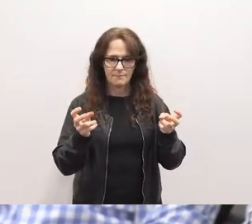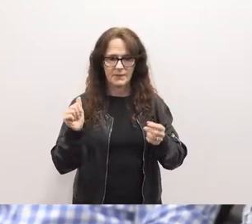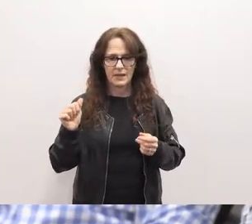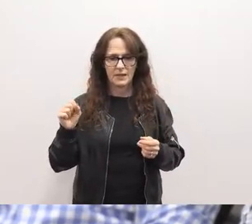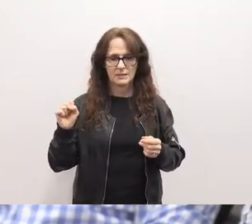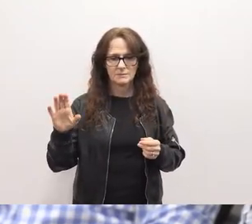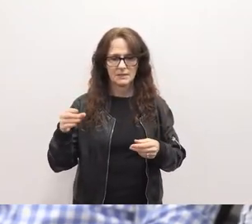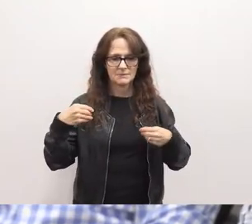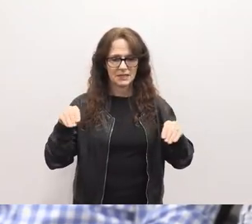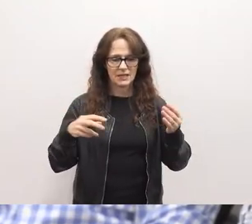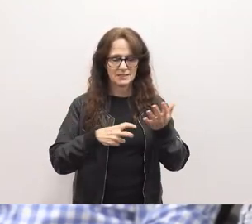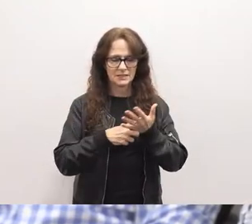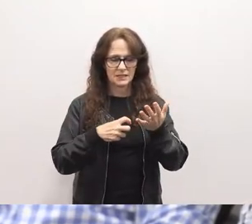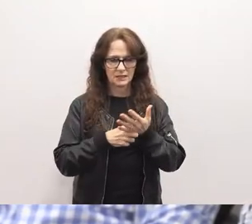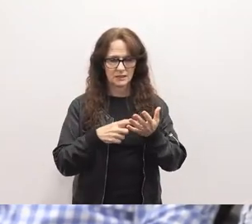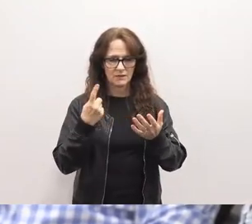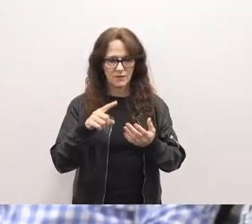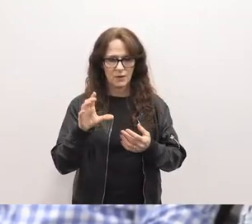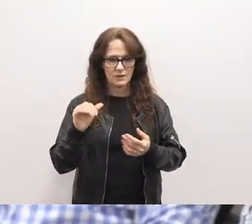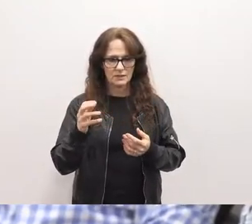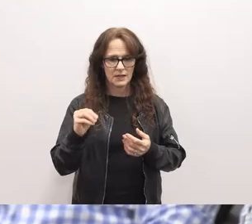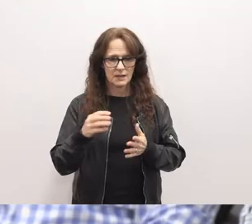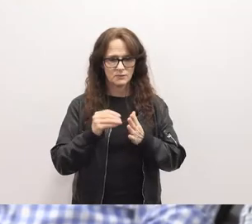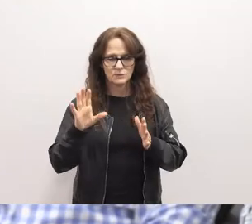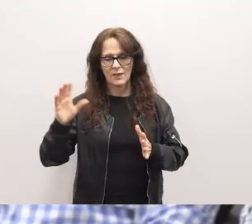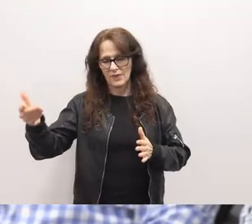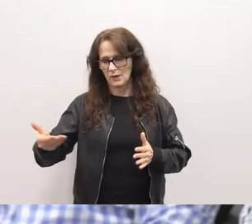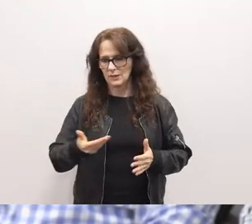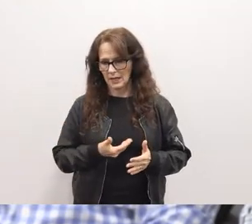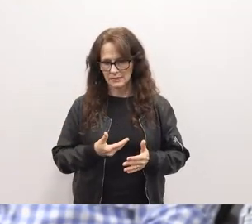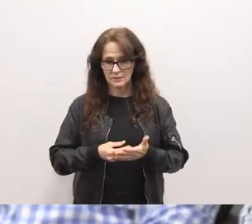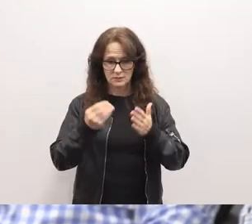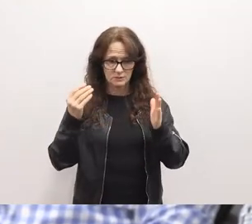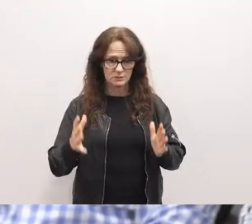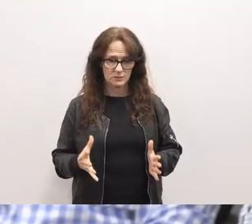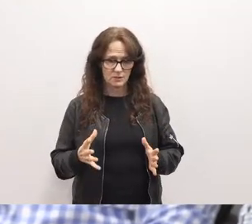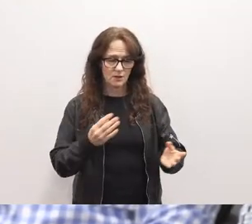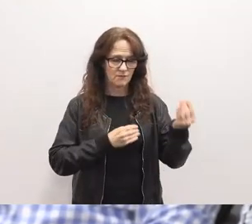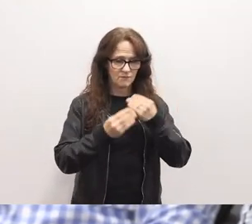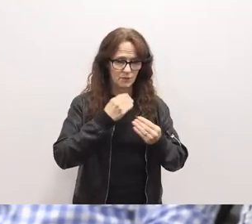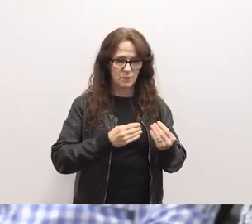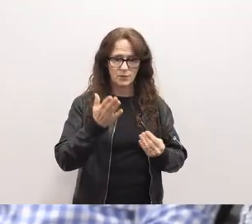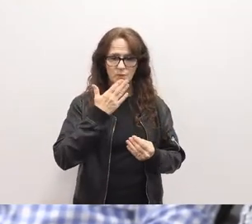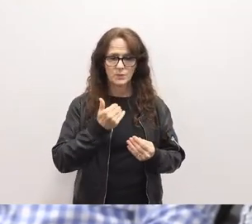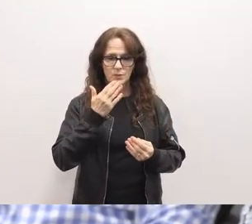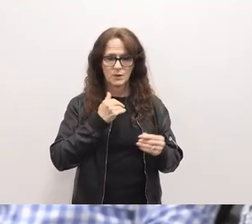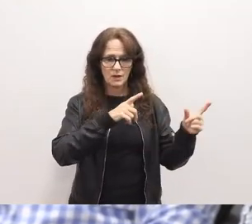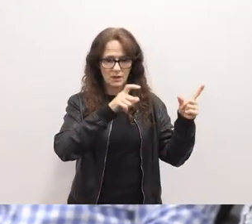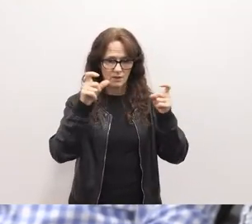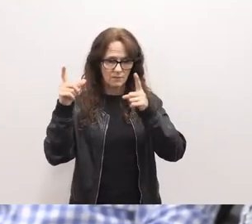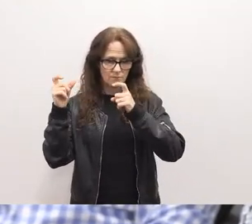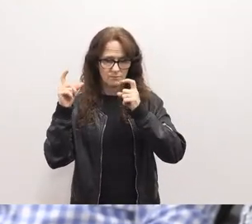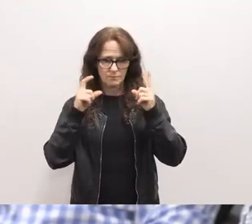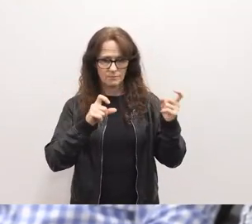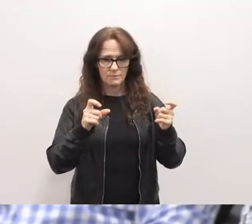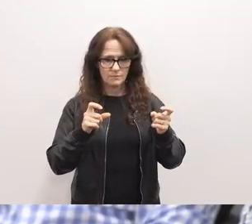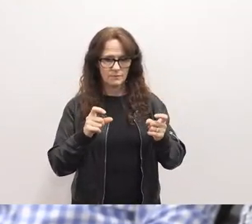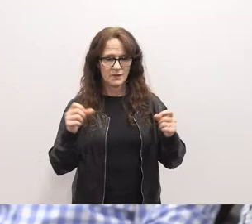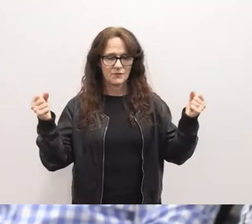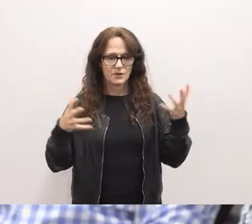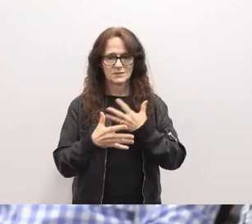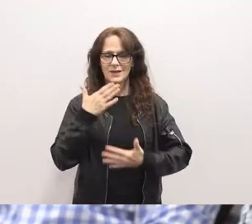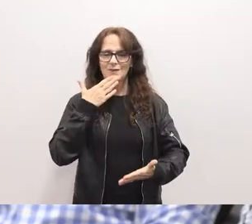has been selling tickets for camp students and guests. The students will get them food, dessert, and photo booth pictures for a scary good